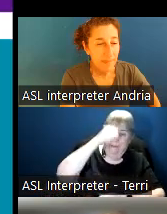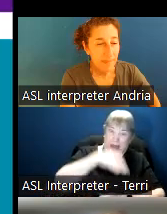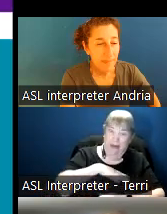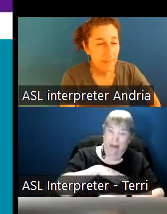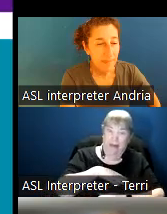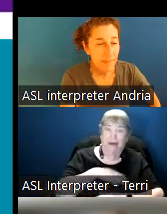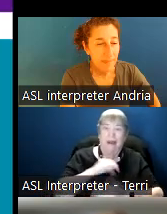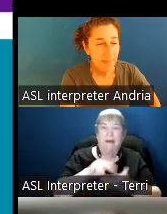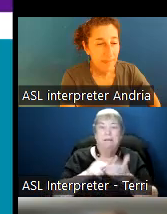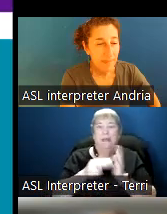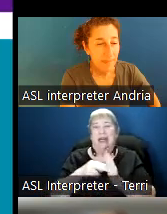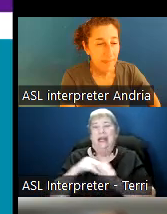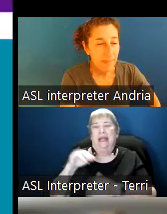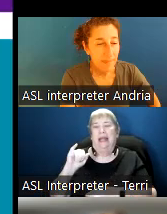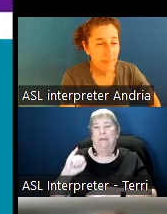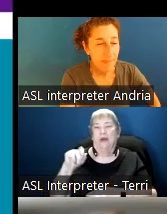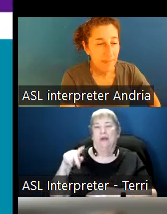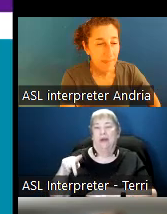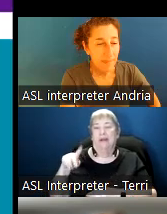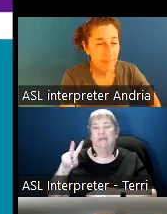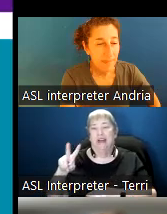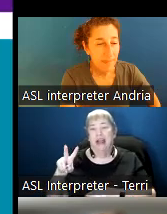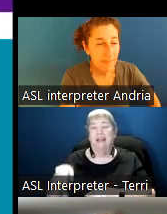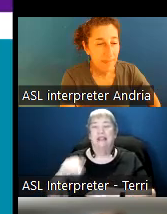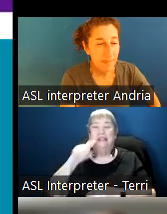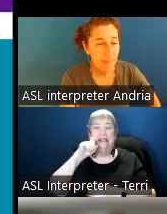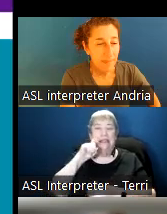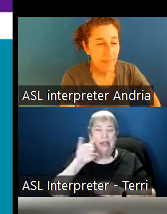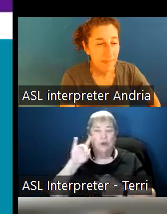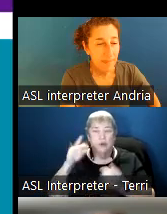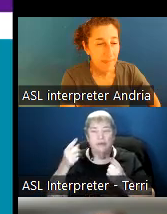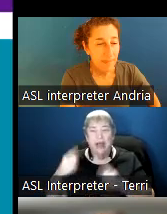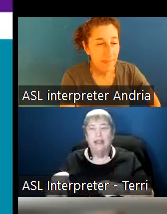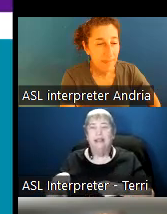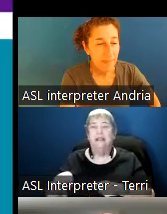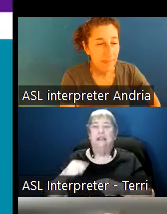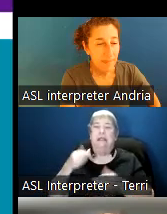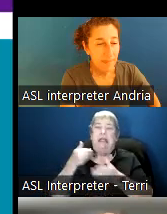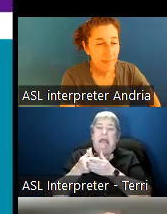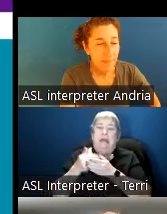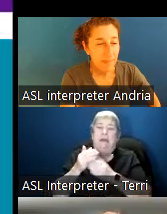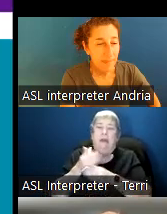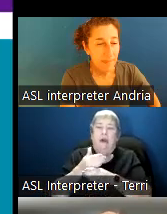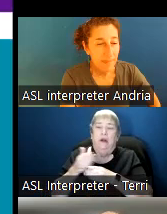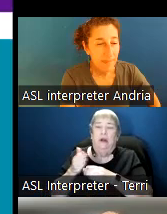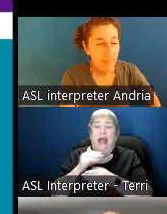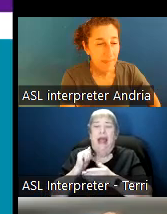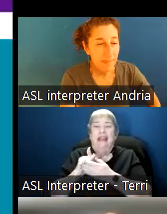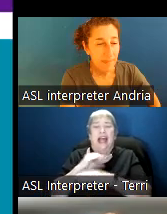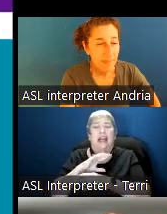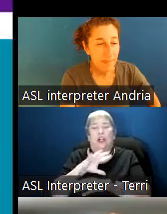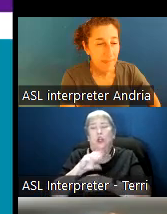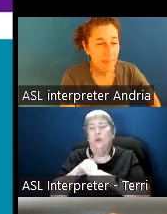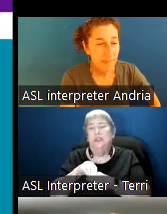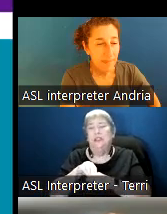stress disorder, use of victim services, contraction of sexually transmitted diseases, etc.